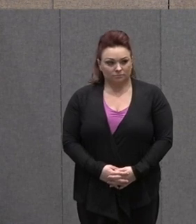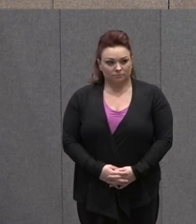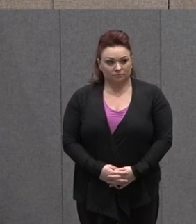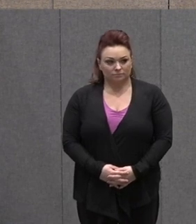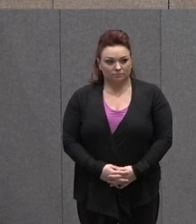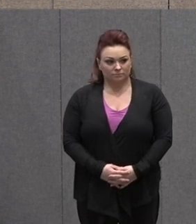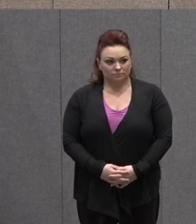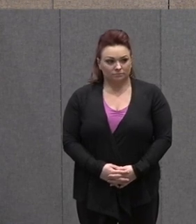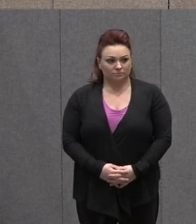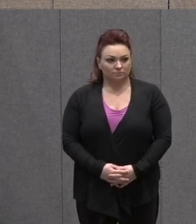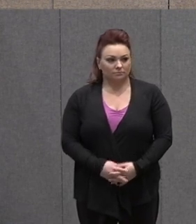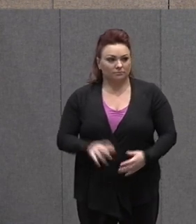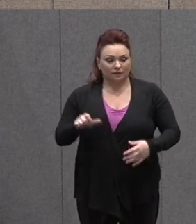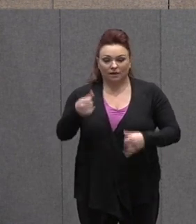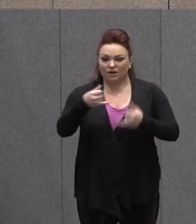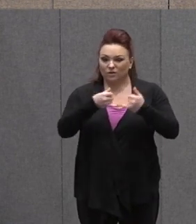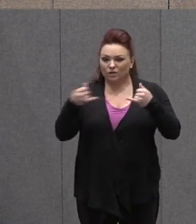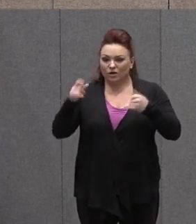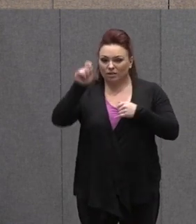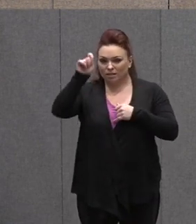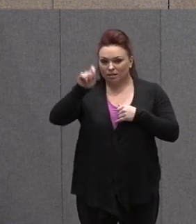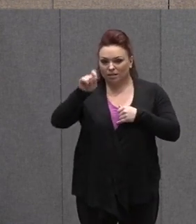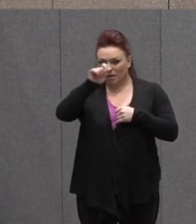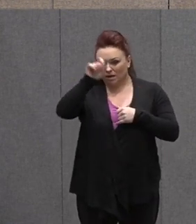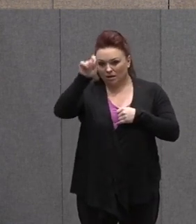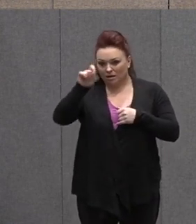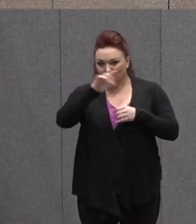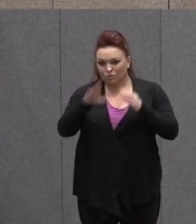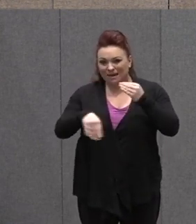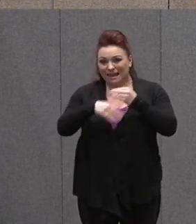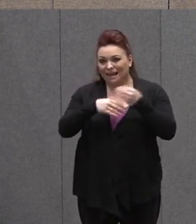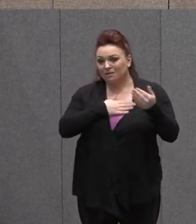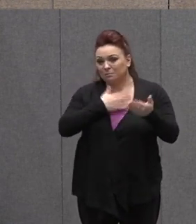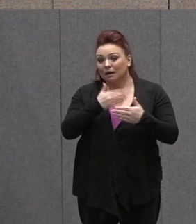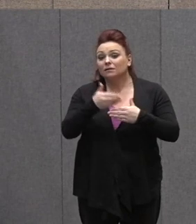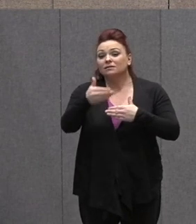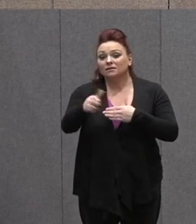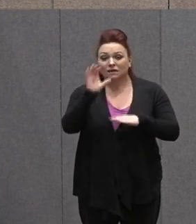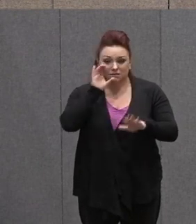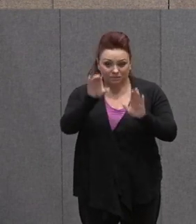And here's another line for me to add my next picture.